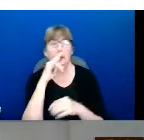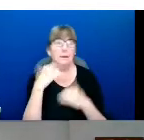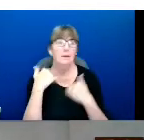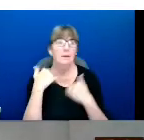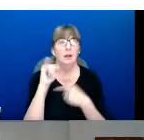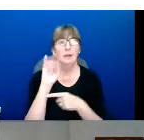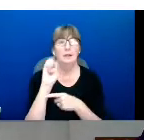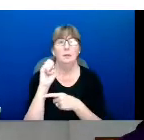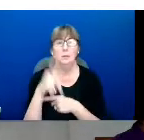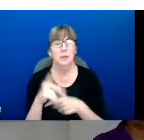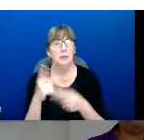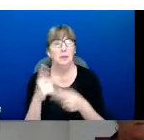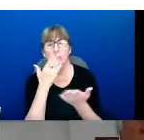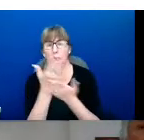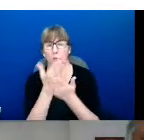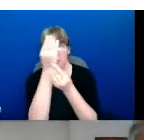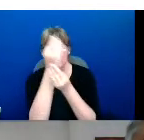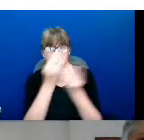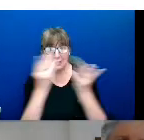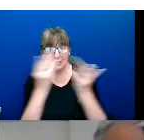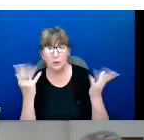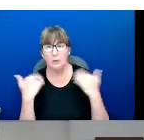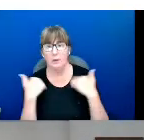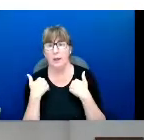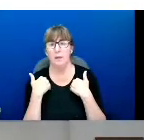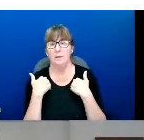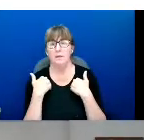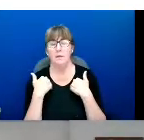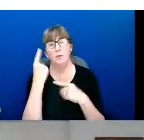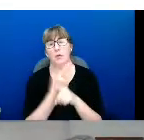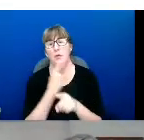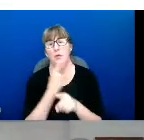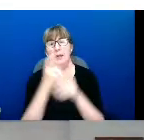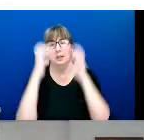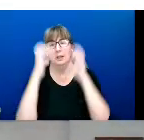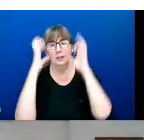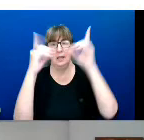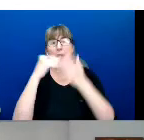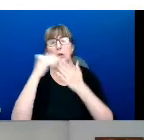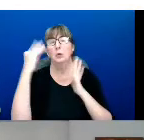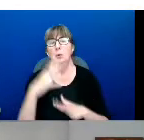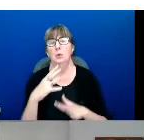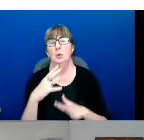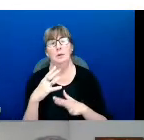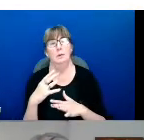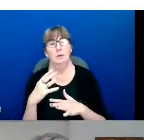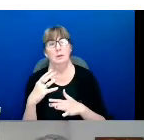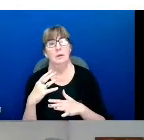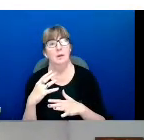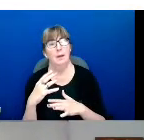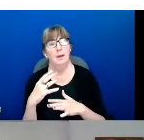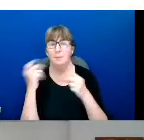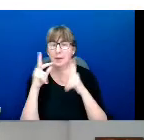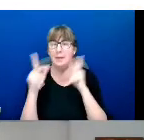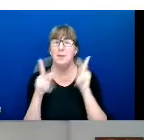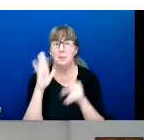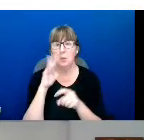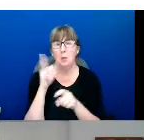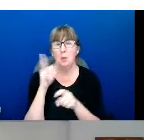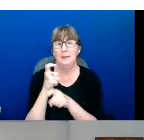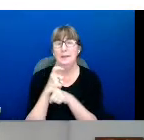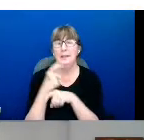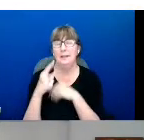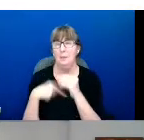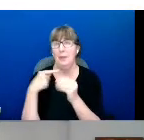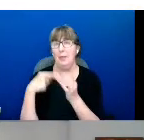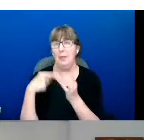of good material for regular ed students. This is the first of many teases about our website that you'll hear today, getting you ready for next week, but